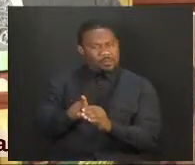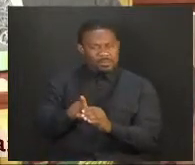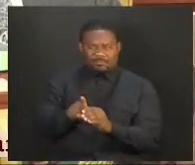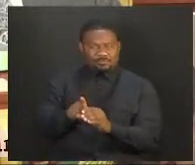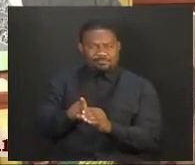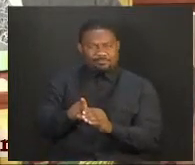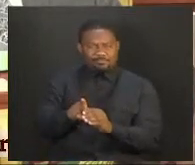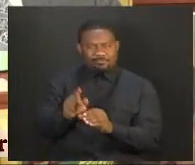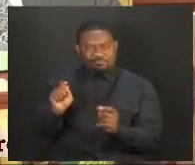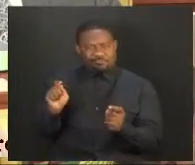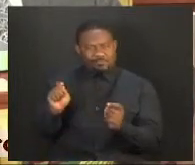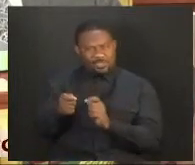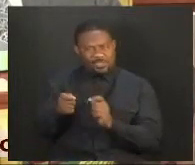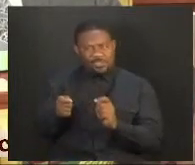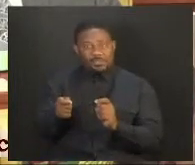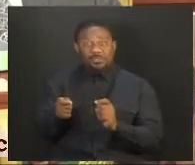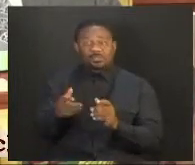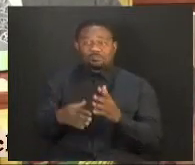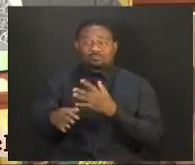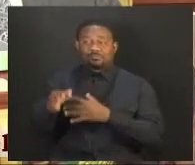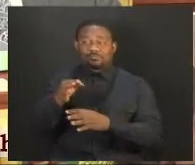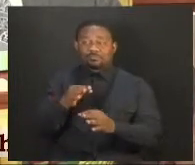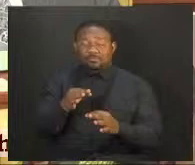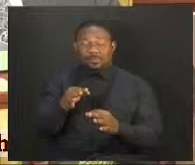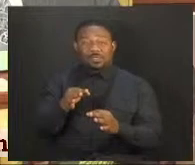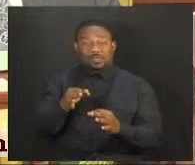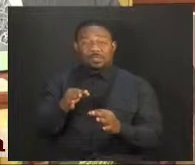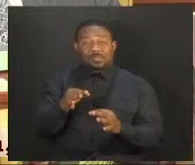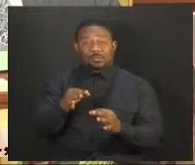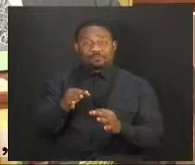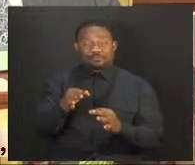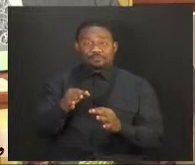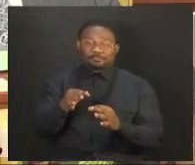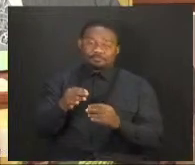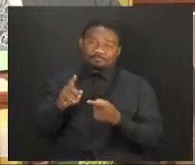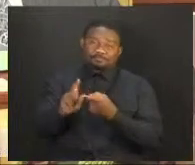replace participate with partner in the same sentence. Thank you, Mr. Speaker.